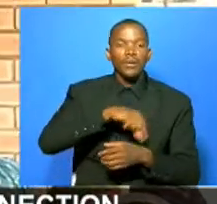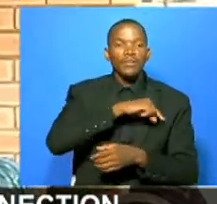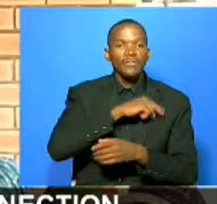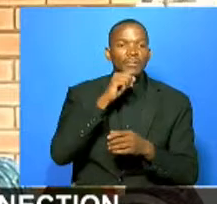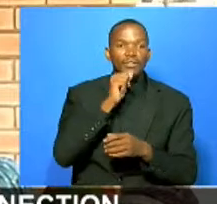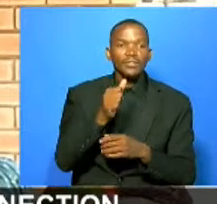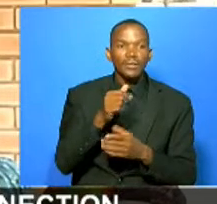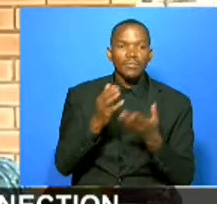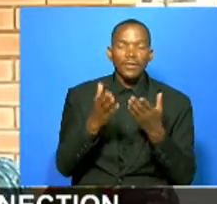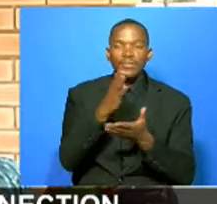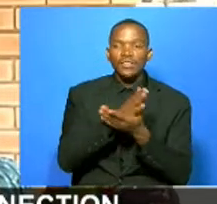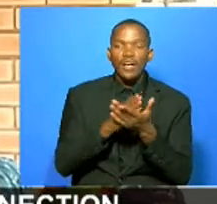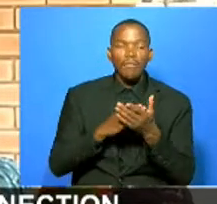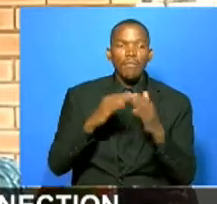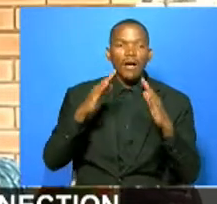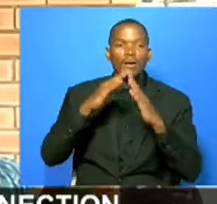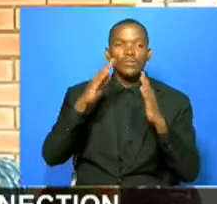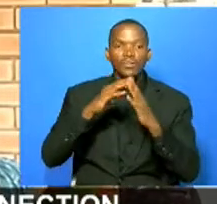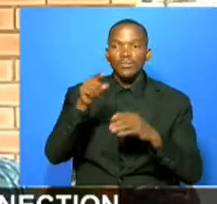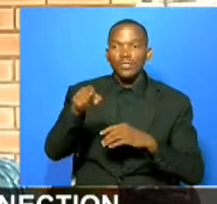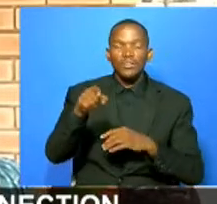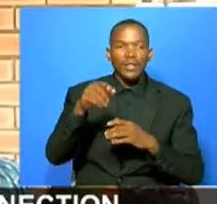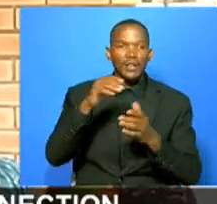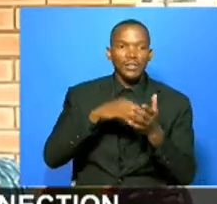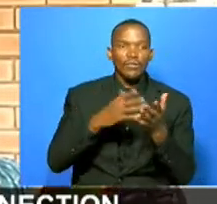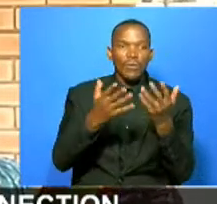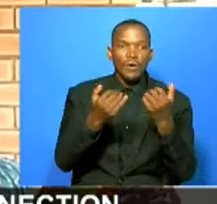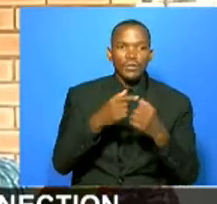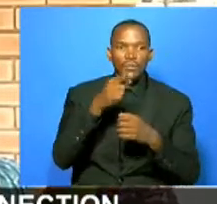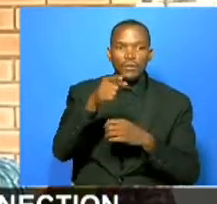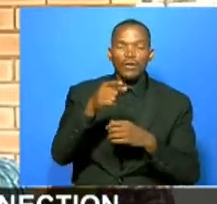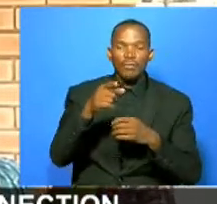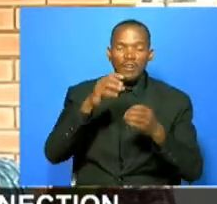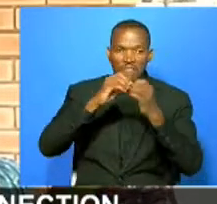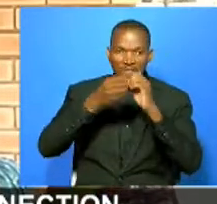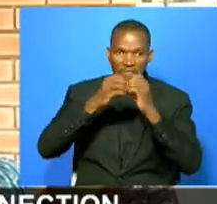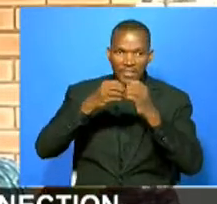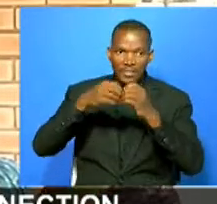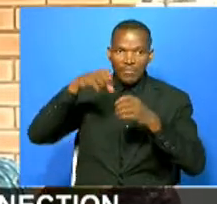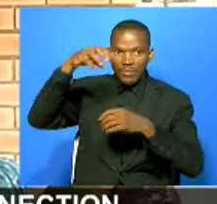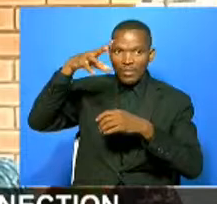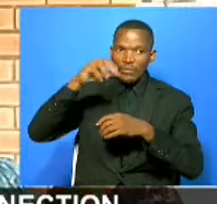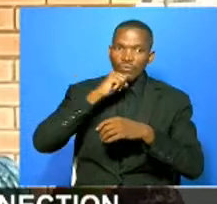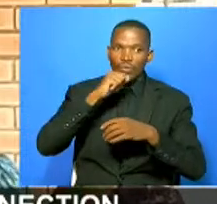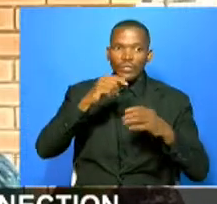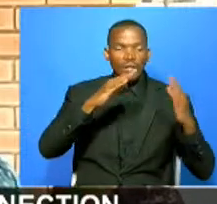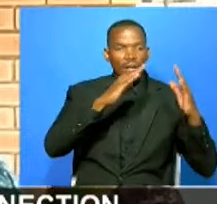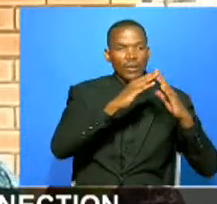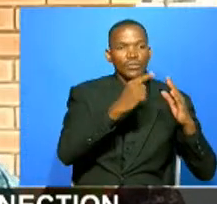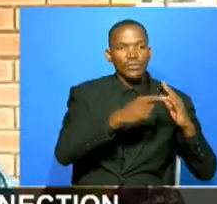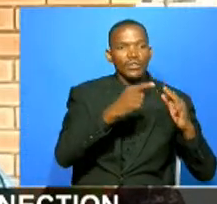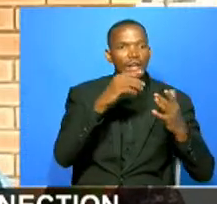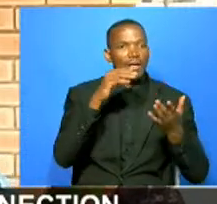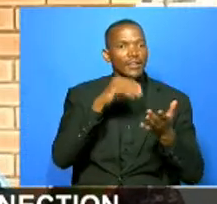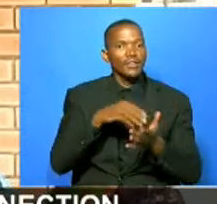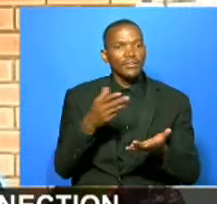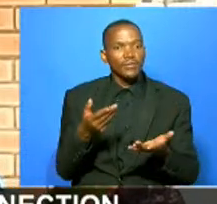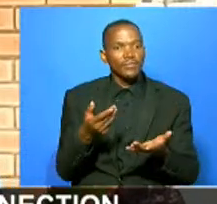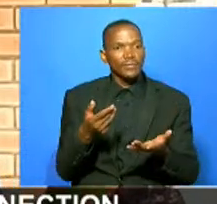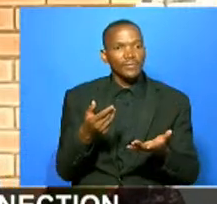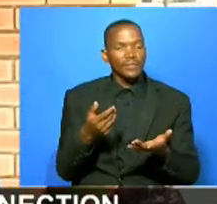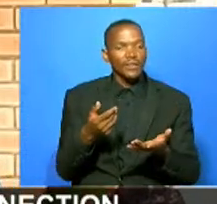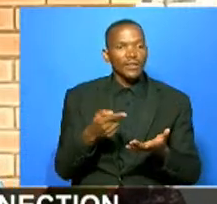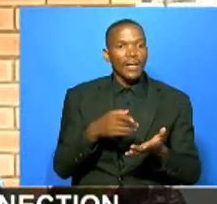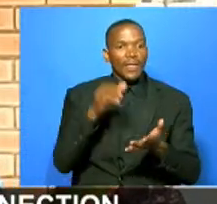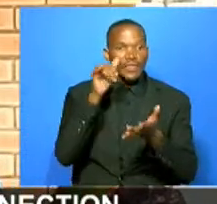kwa thoko o bata gore le wena a ne le motlakase a se ka tsaya mo ntung e nngwe a